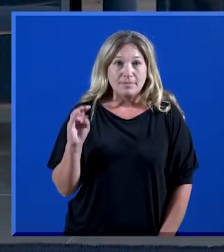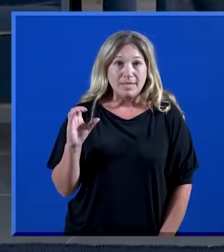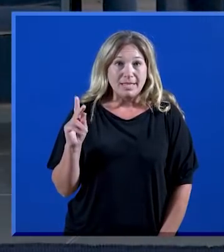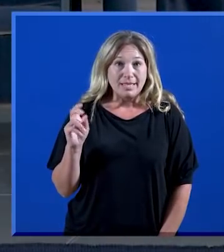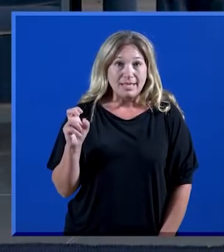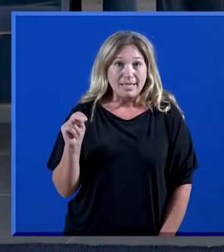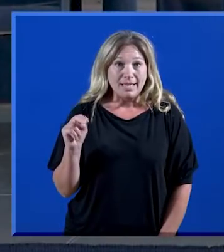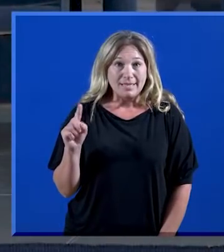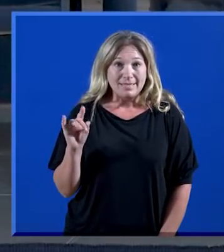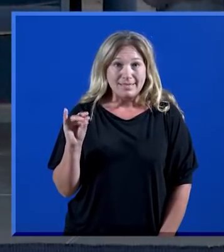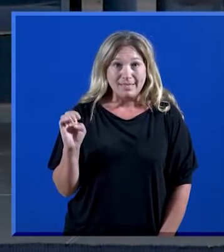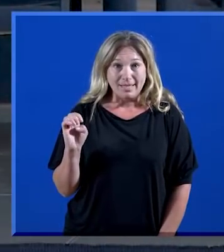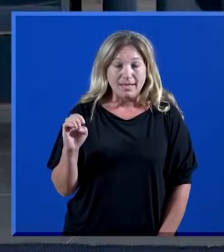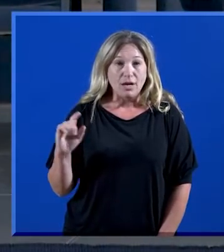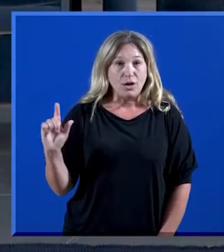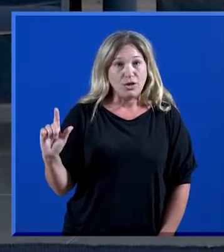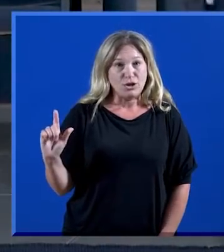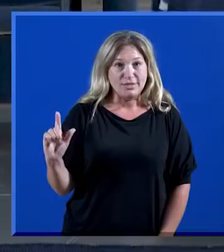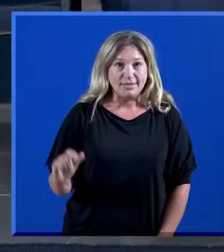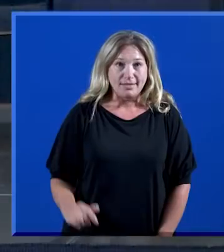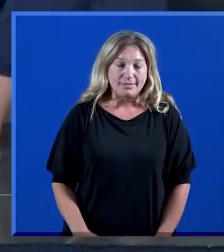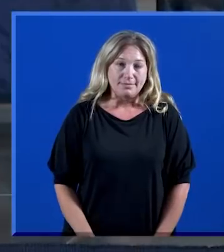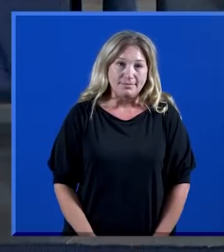Mackenzie Larson.